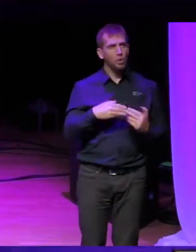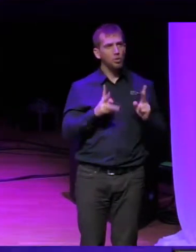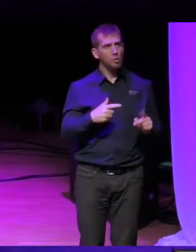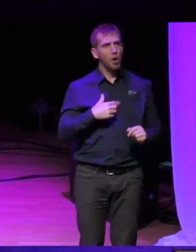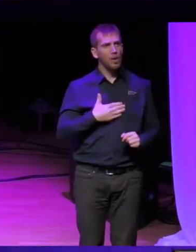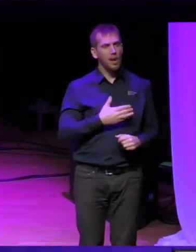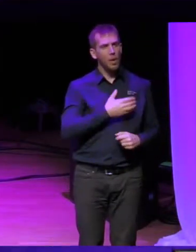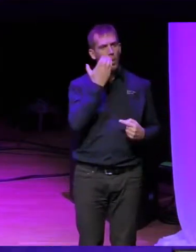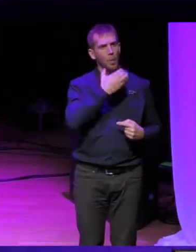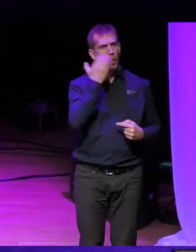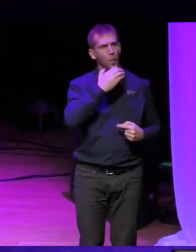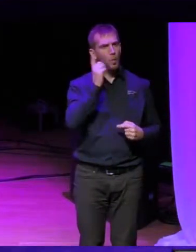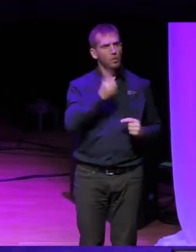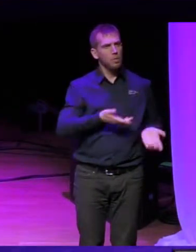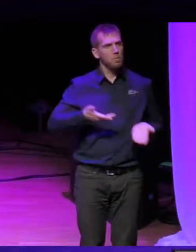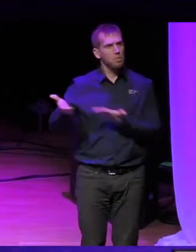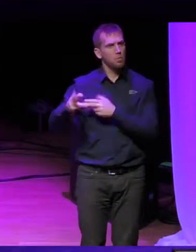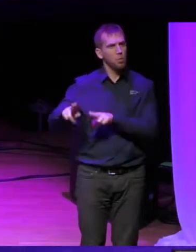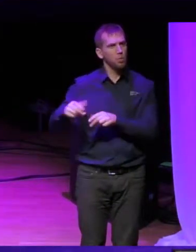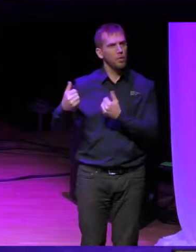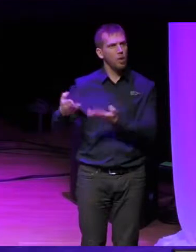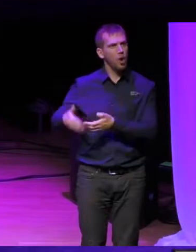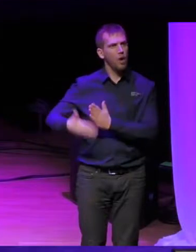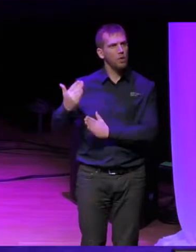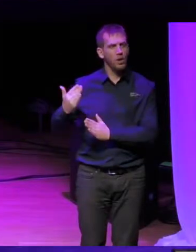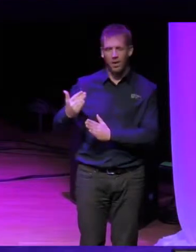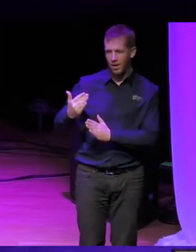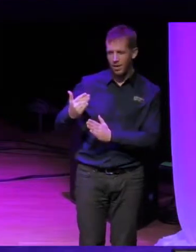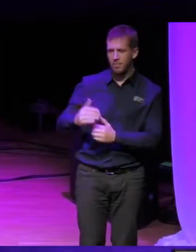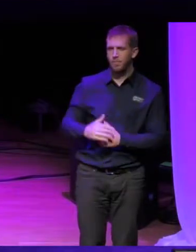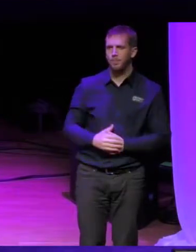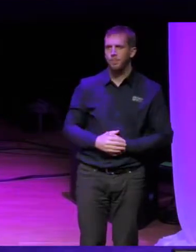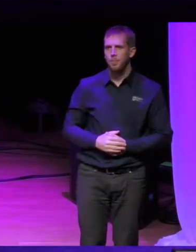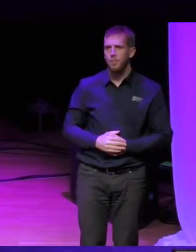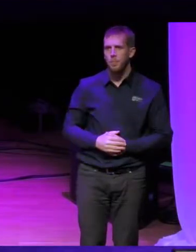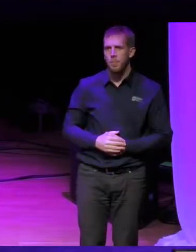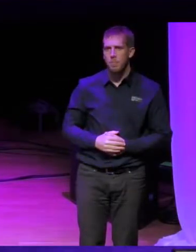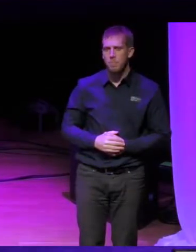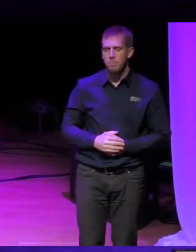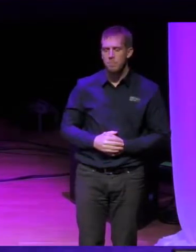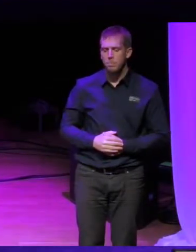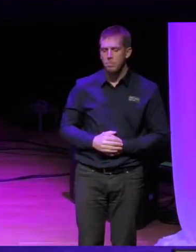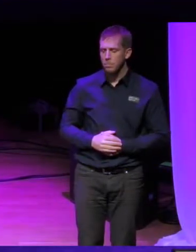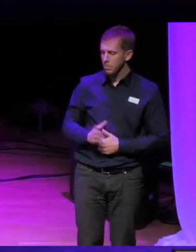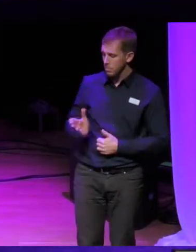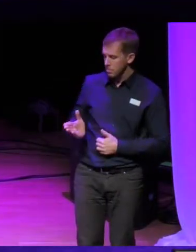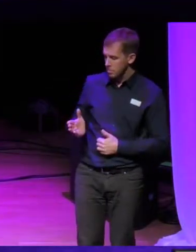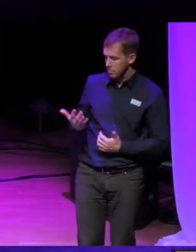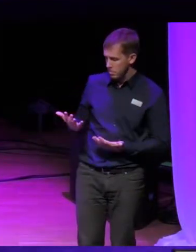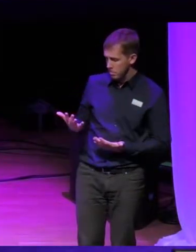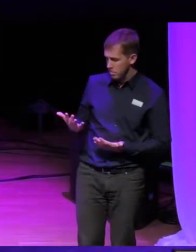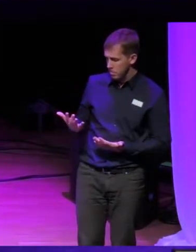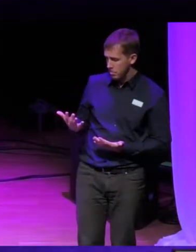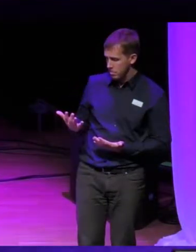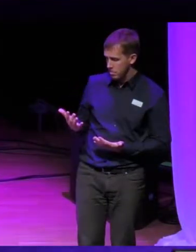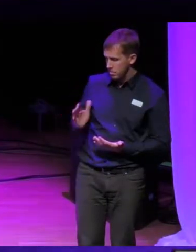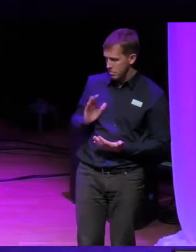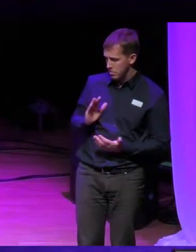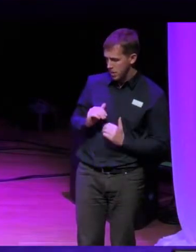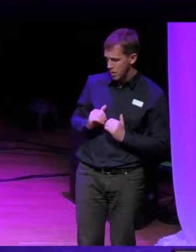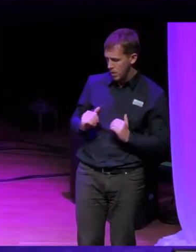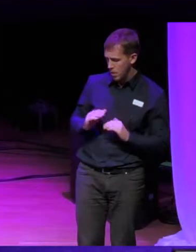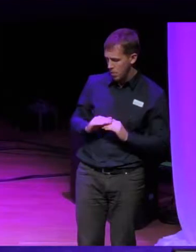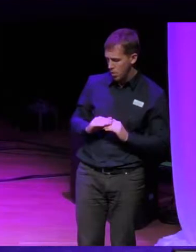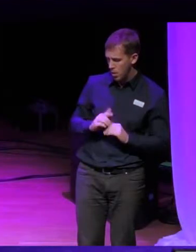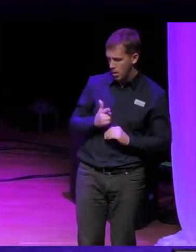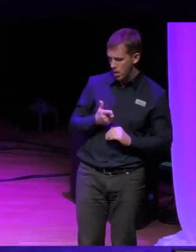decide. So we'll see, is there a difference? Because at least from the outside, it seems like there's a difference